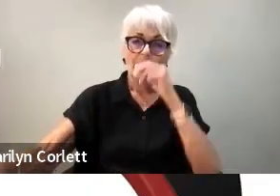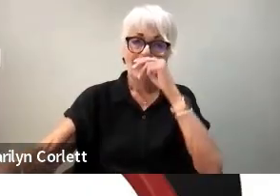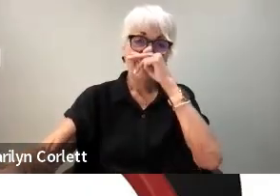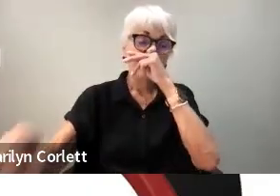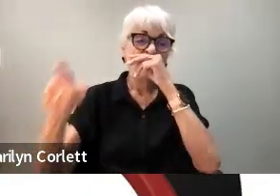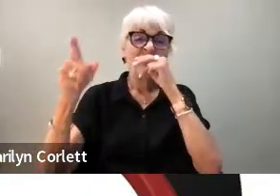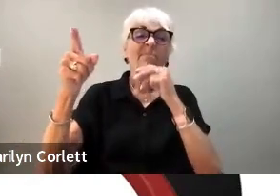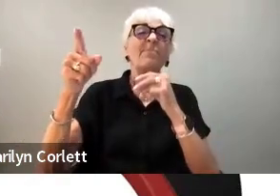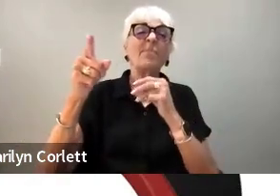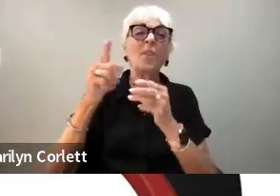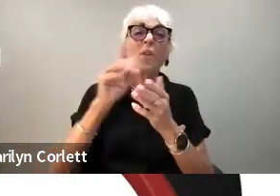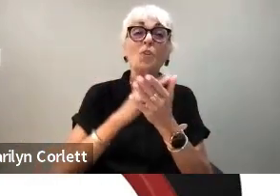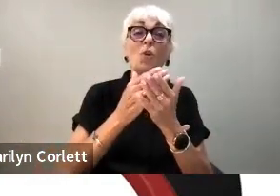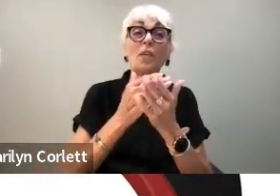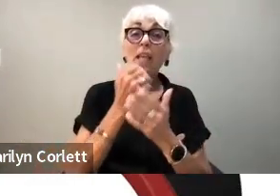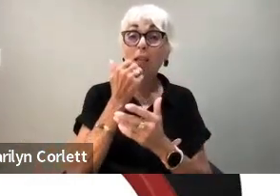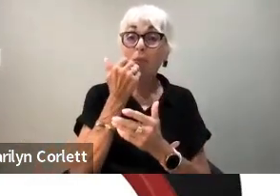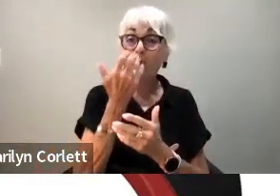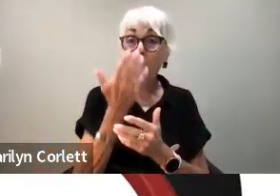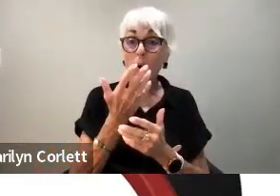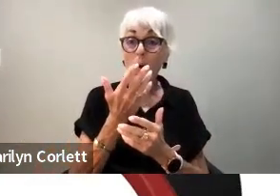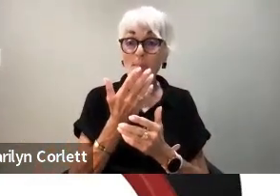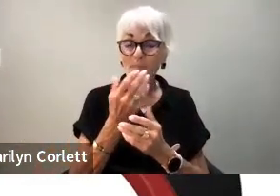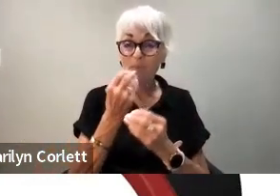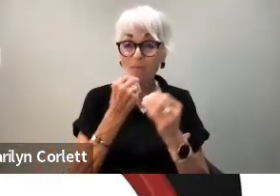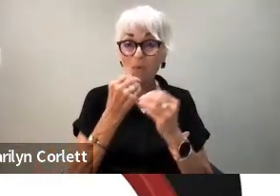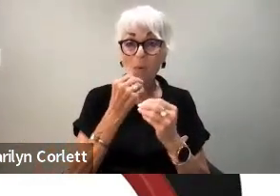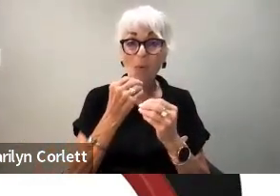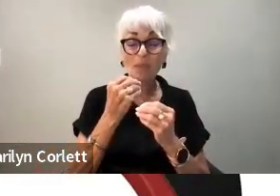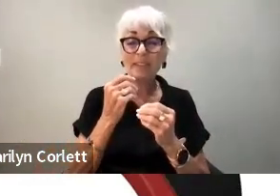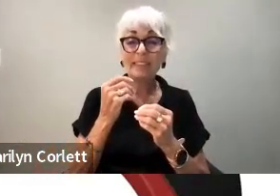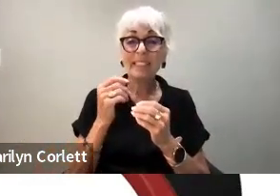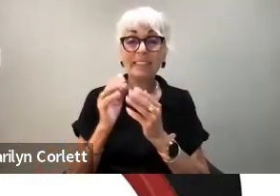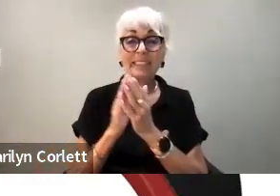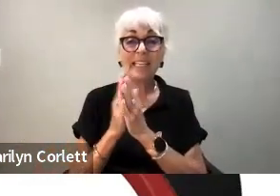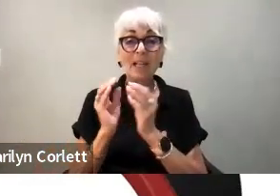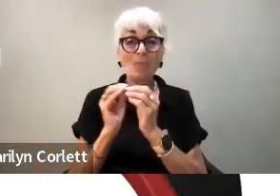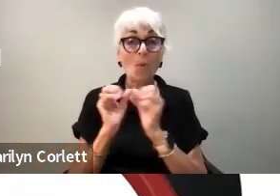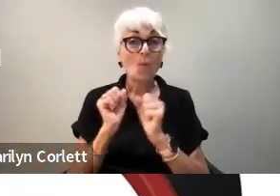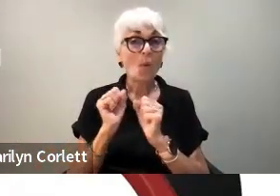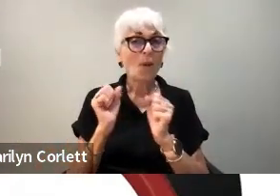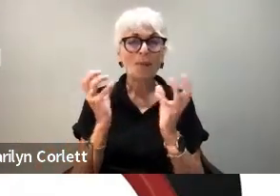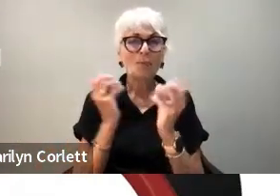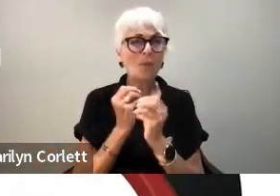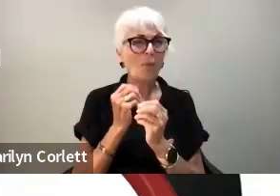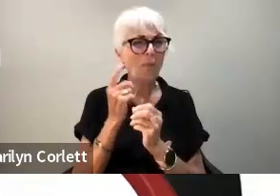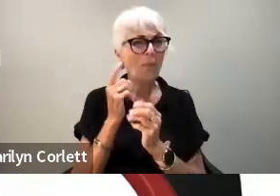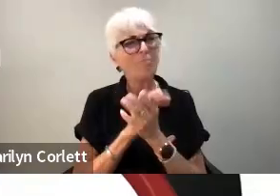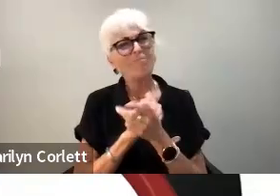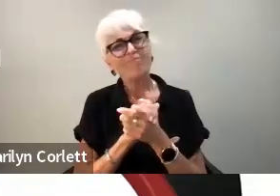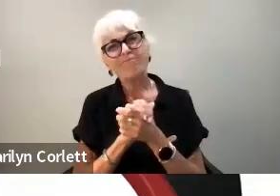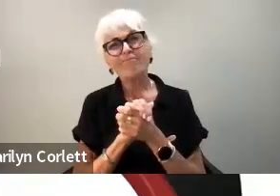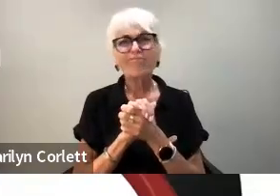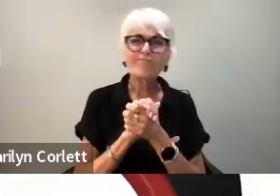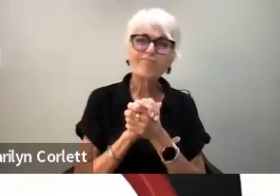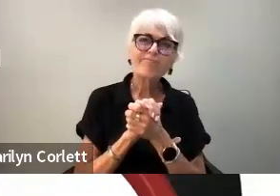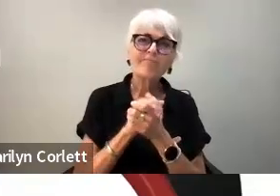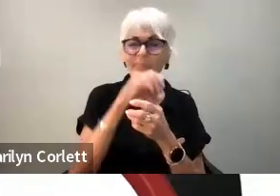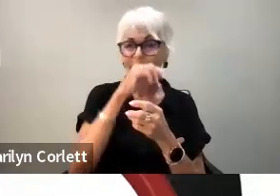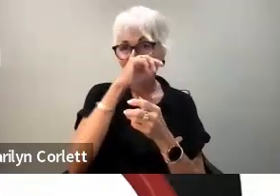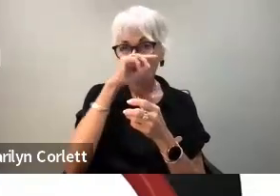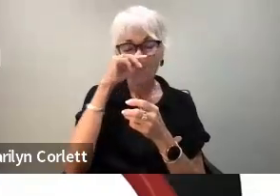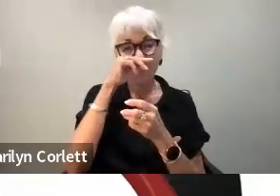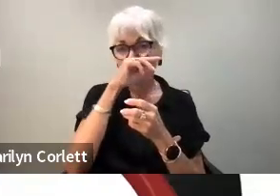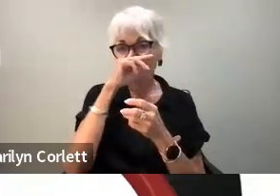which yesterday was an absolutely beautiful day where I'm living. So I was like, maybe we should cook something in the crock pot.